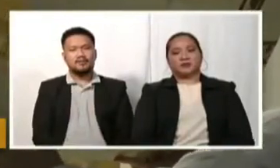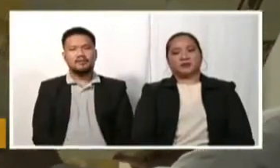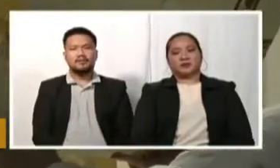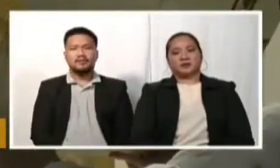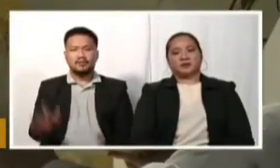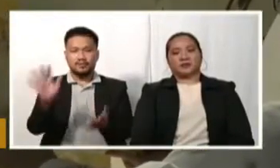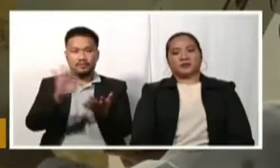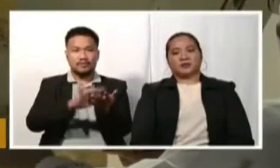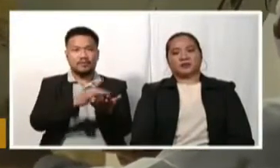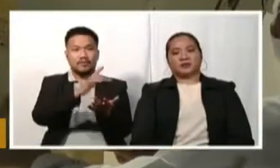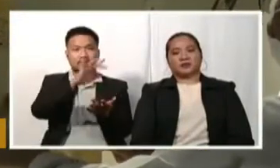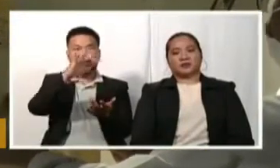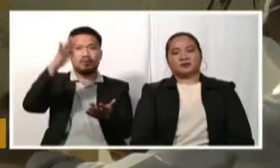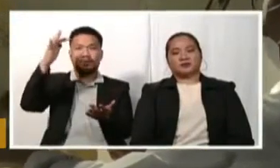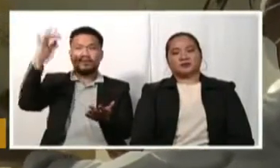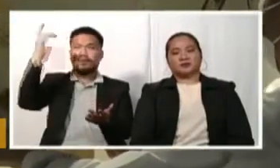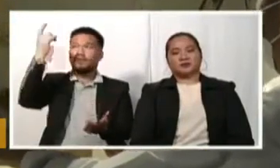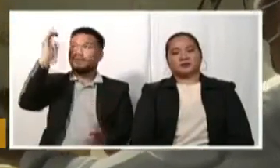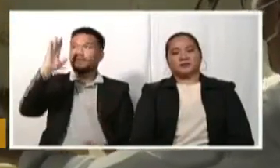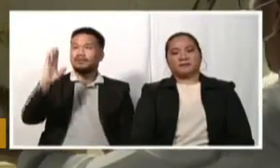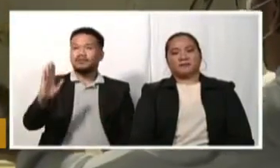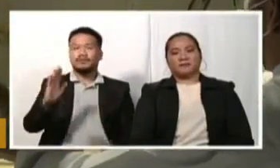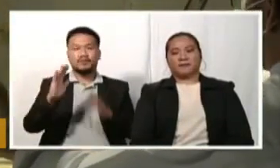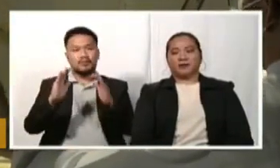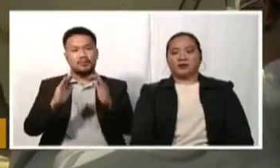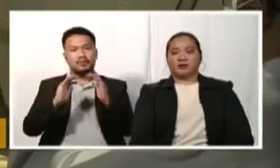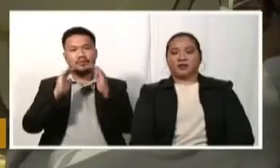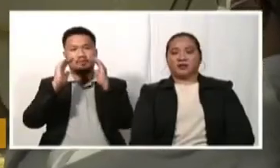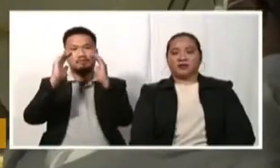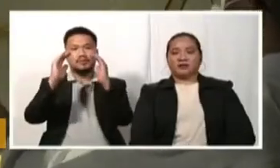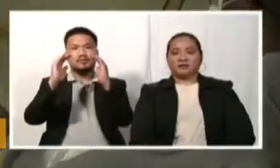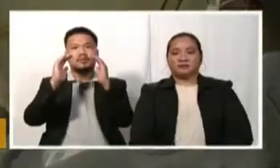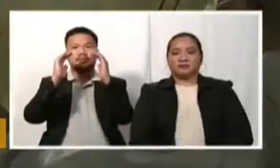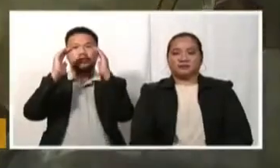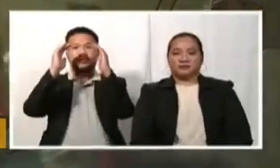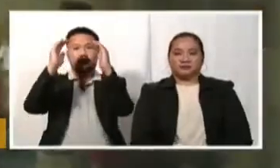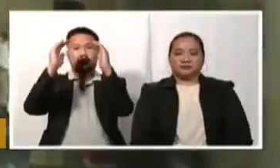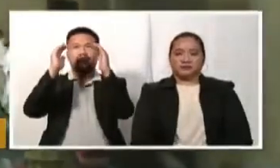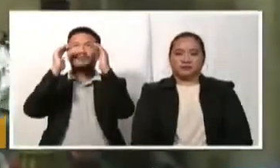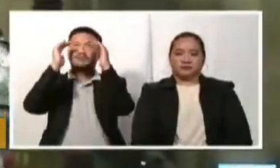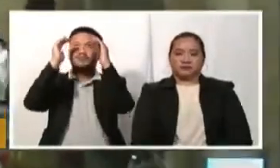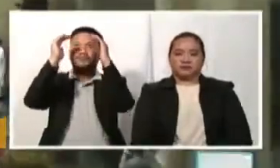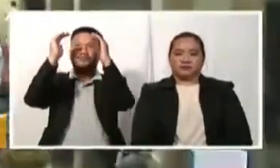Gloria in excelsis Deo.